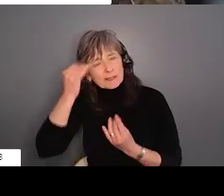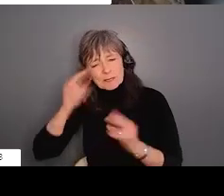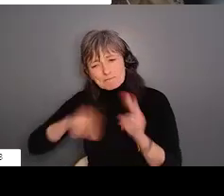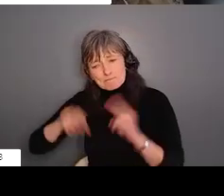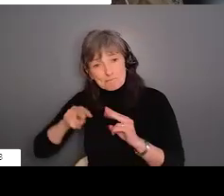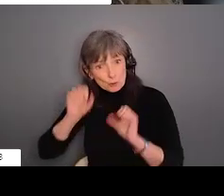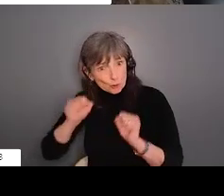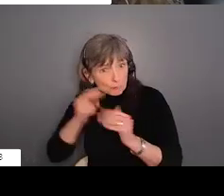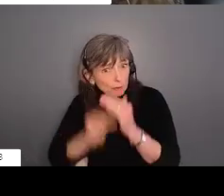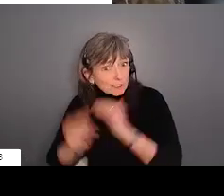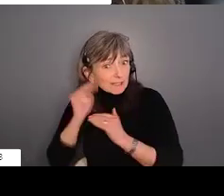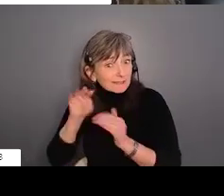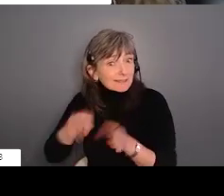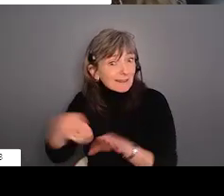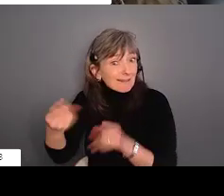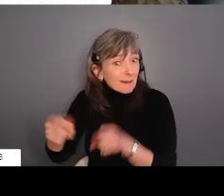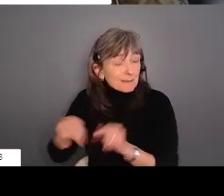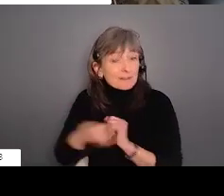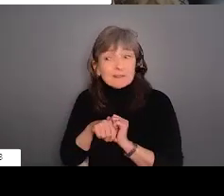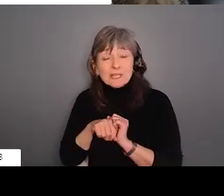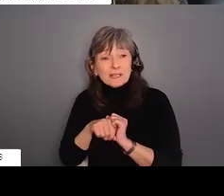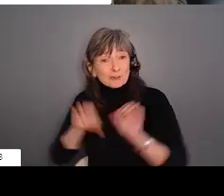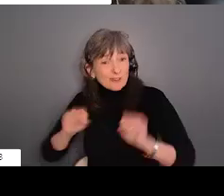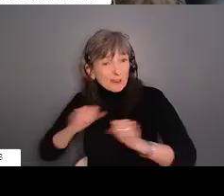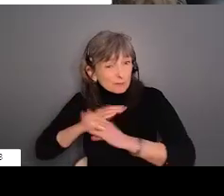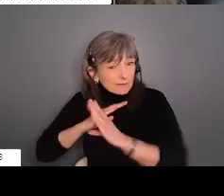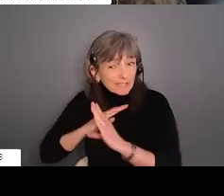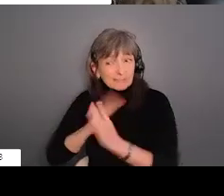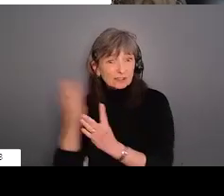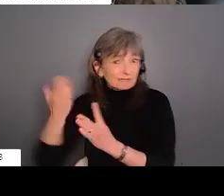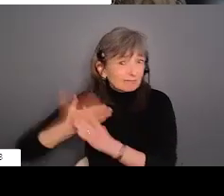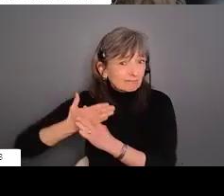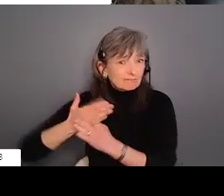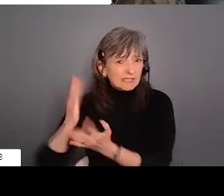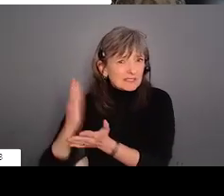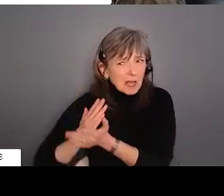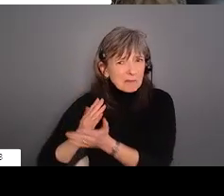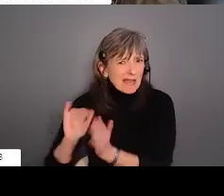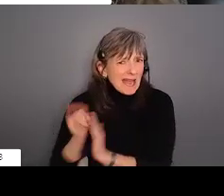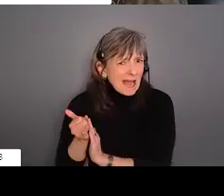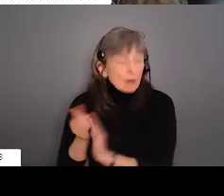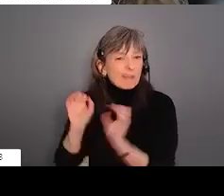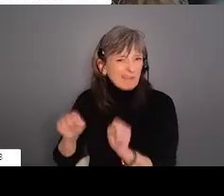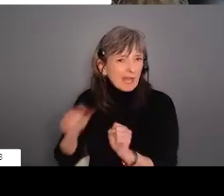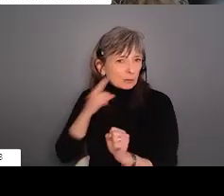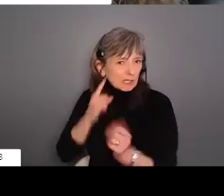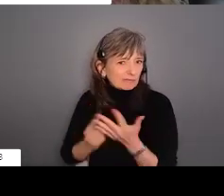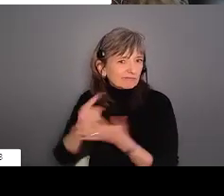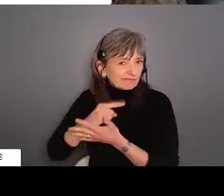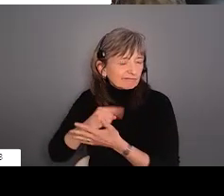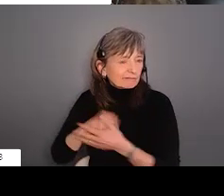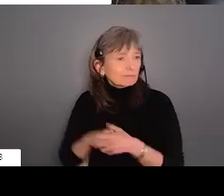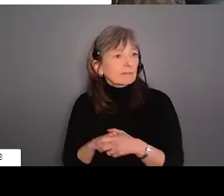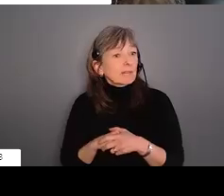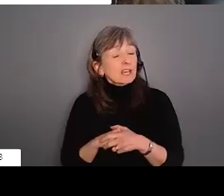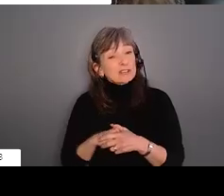they preventable? Was intervention possible anywhere? And, what kind of lessons can we learn? And in doing an analysis